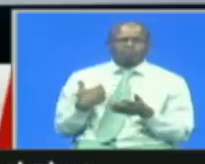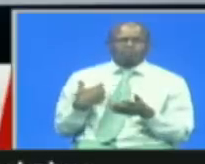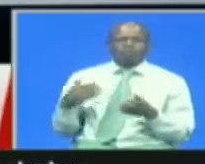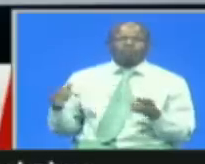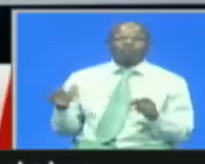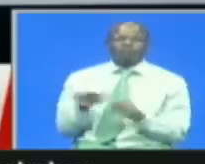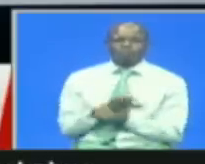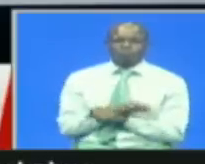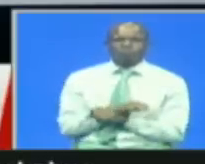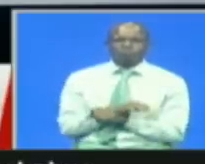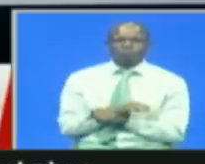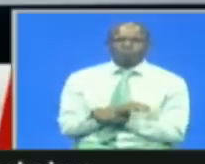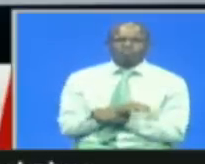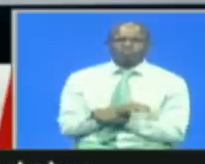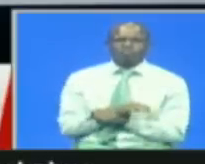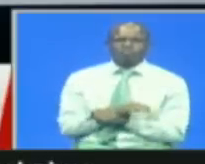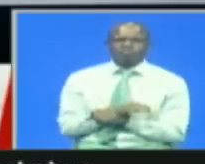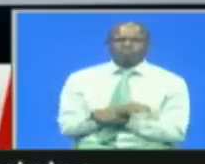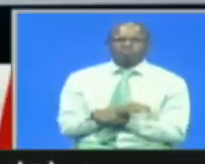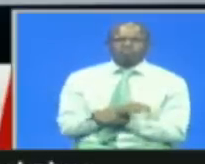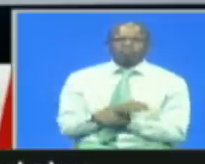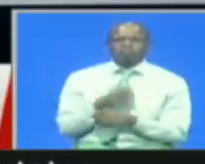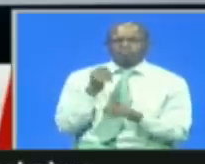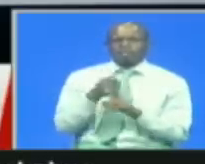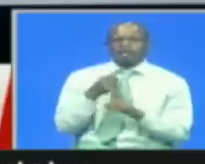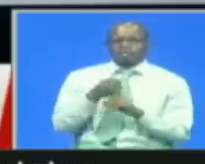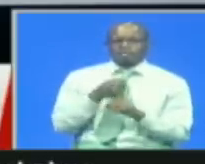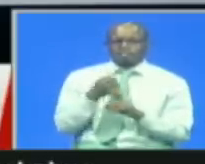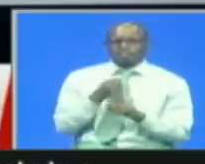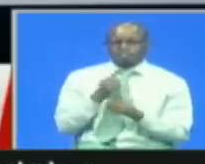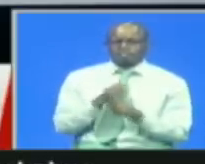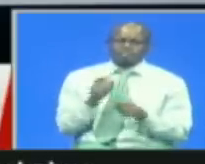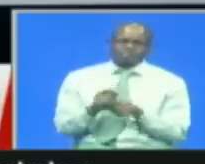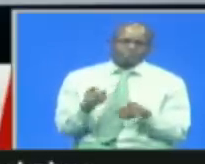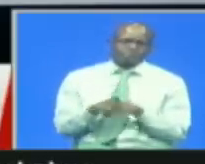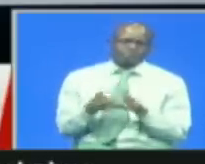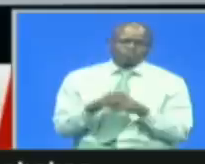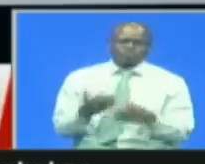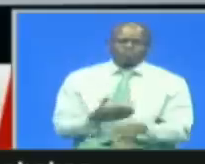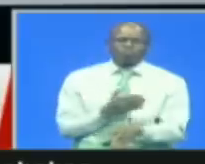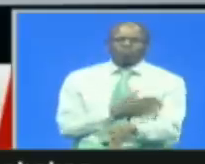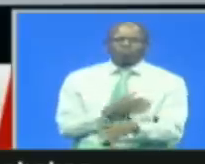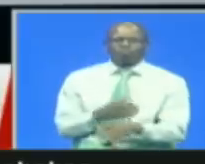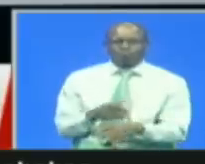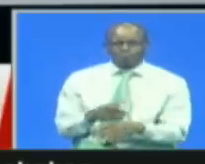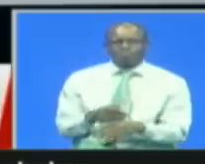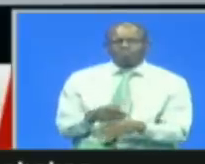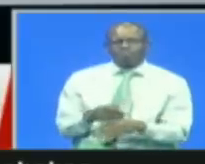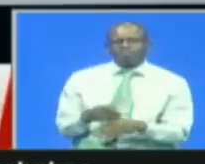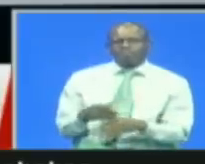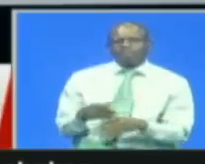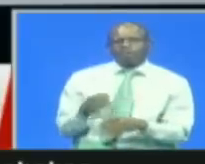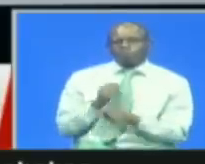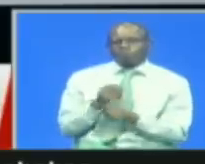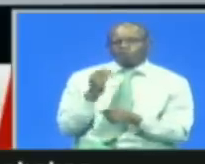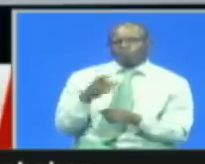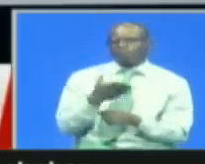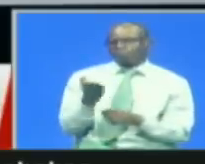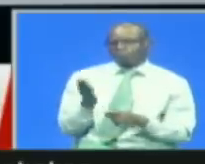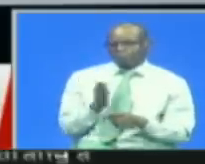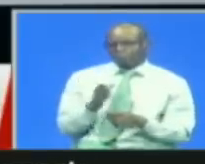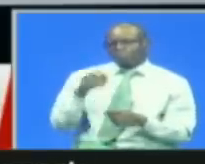the daunting task of improving the image of the office, battered by poor coordination, a shortage of staff